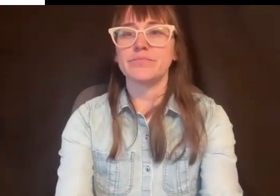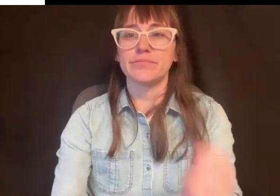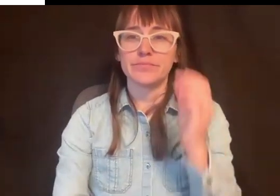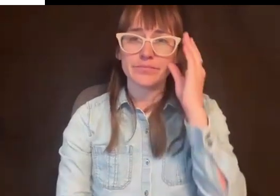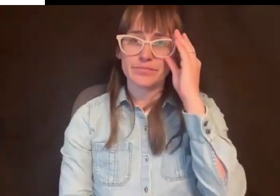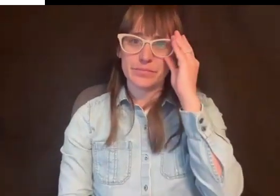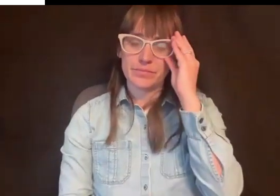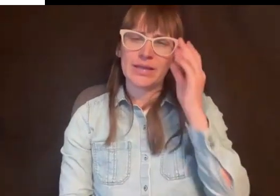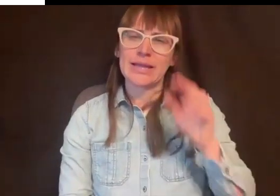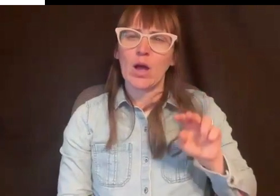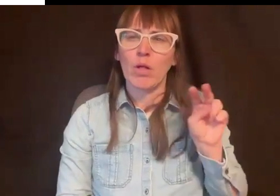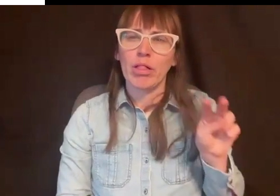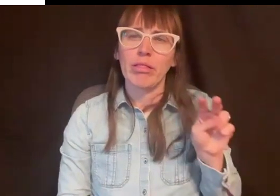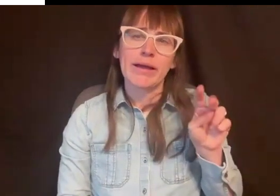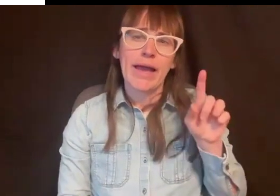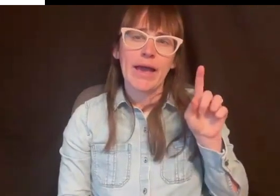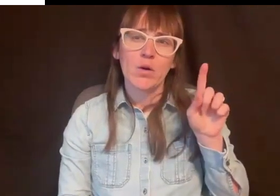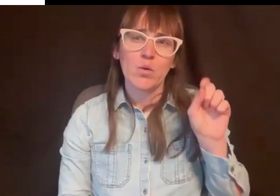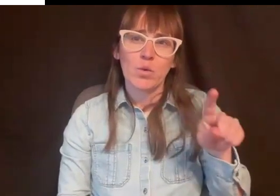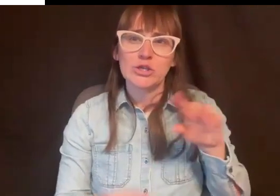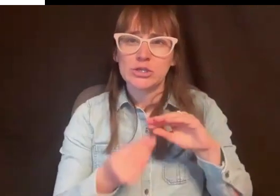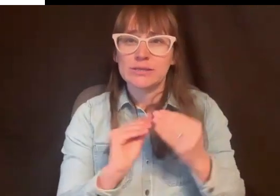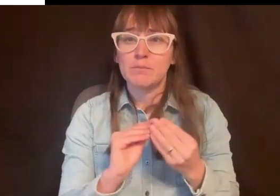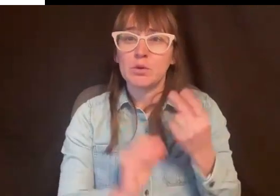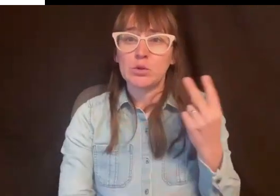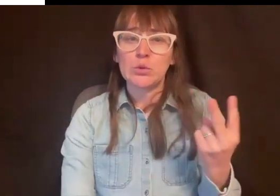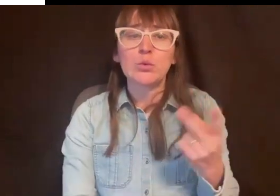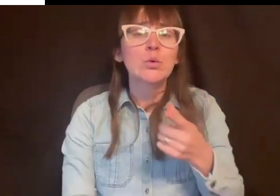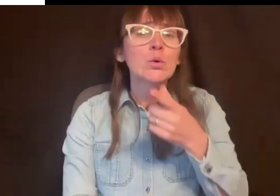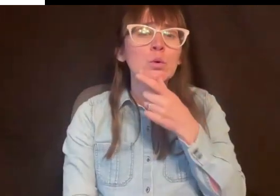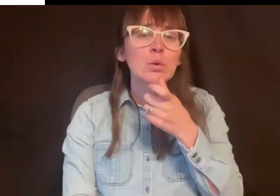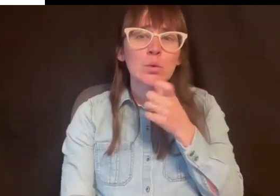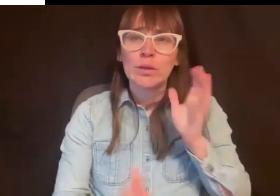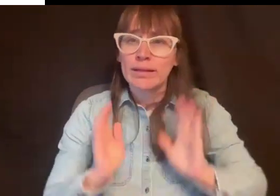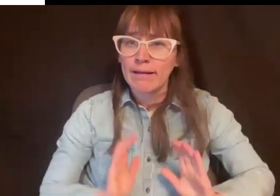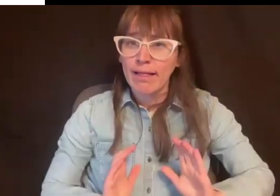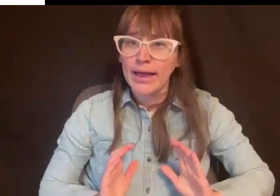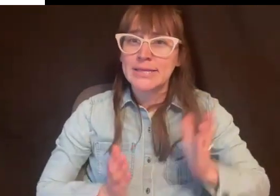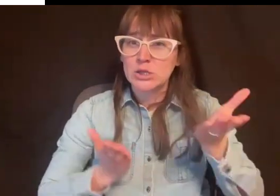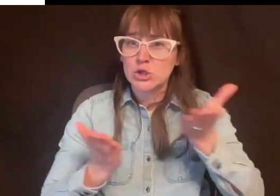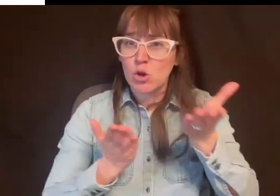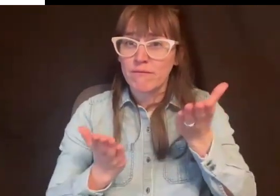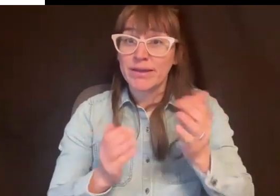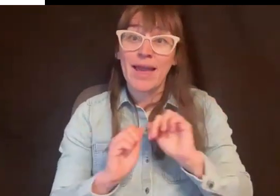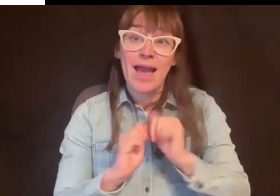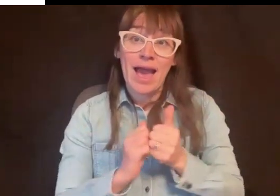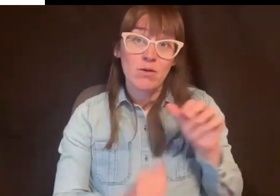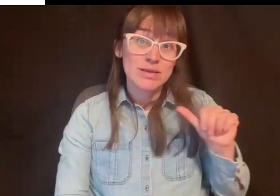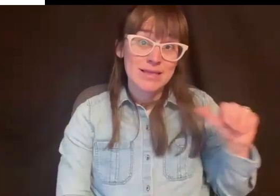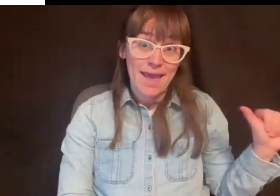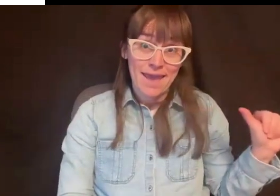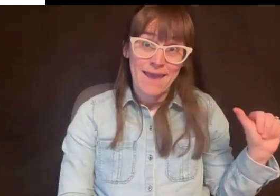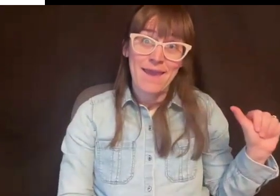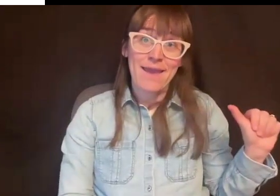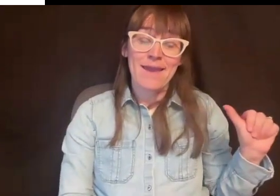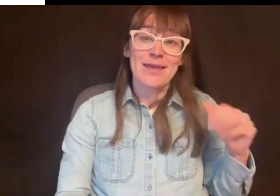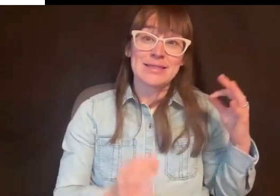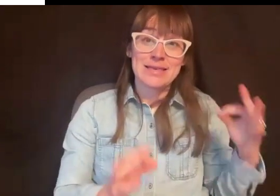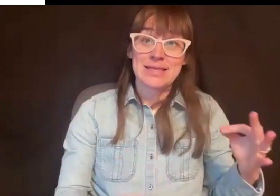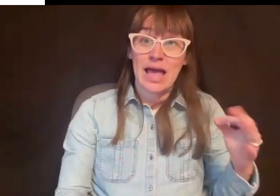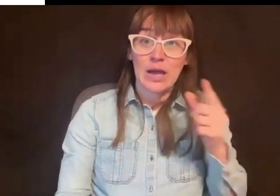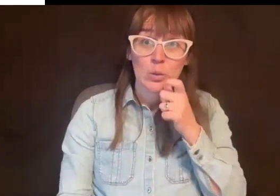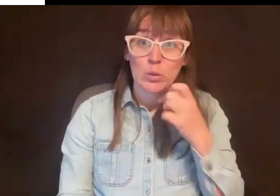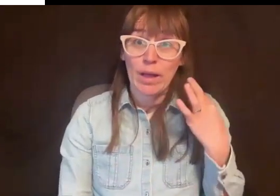Let's take a look at question 2. Who are the clients that will be served through the agreement, and how is the AAA who is determining who is eligible for these services?